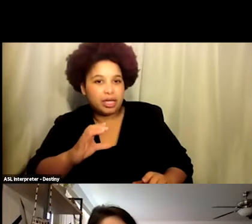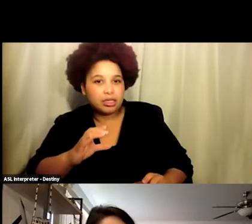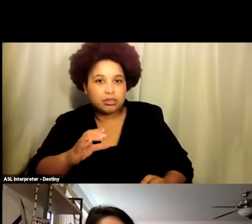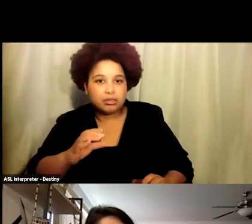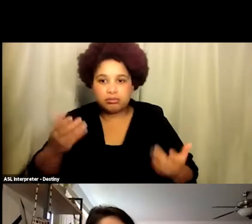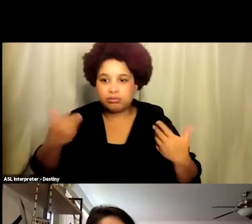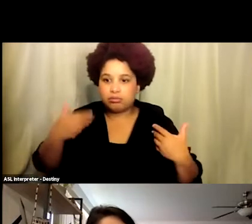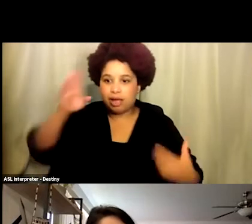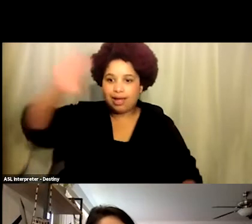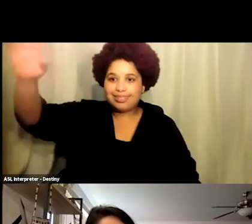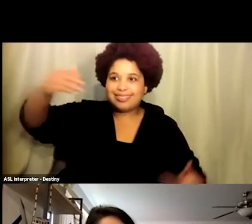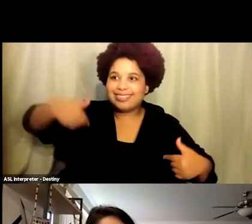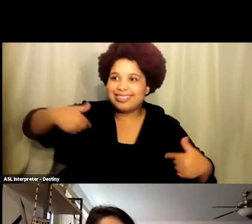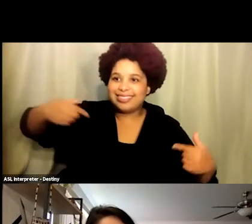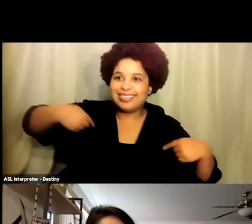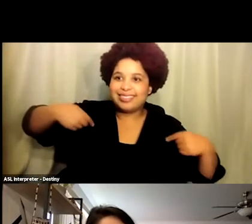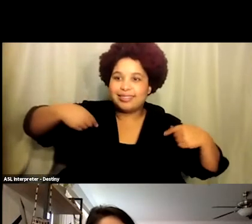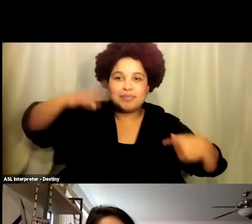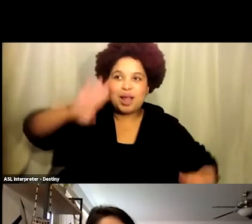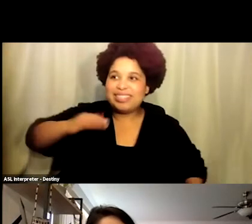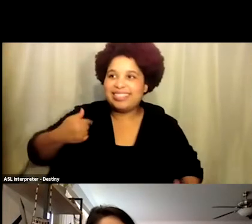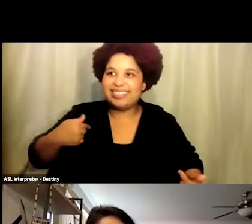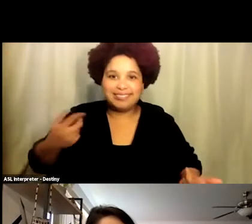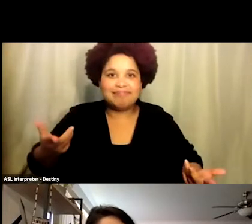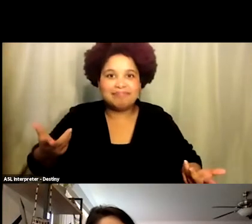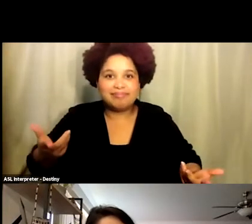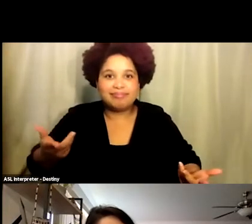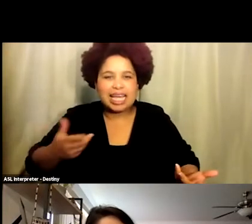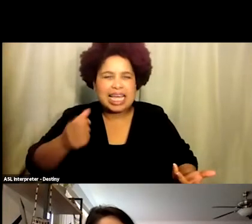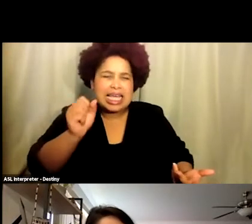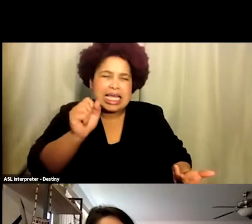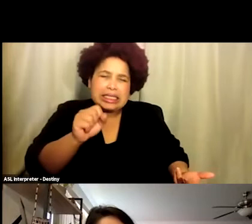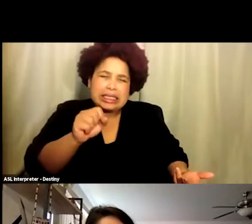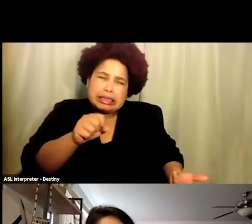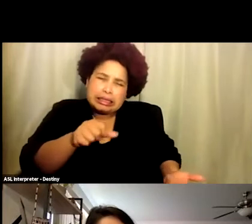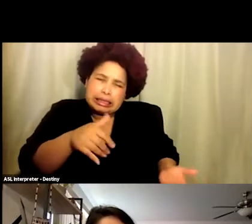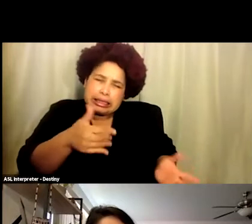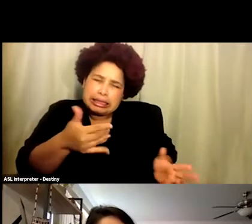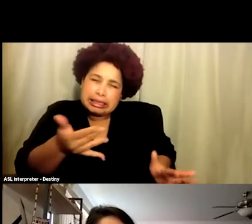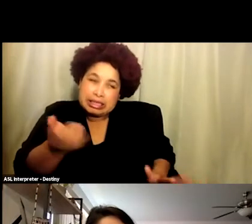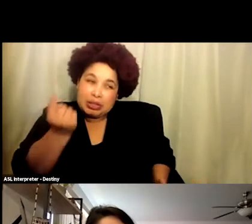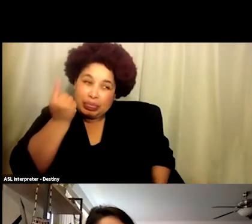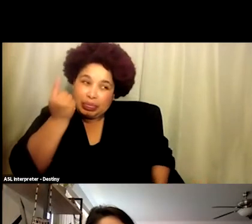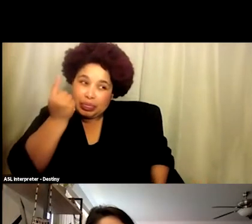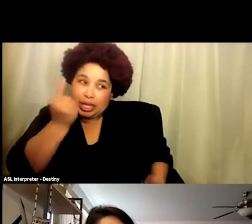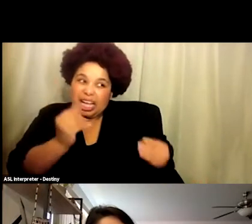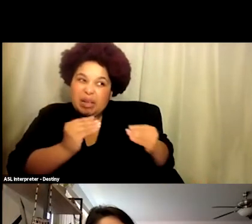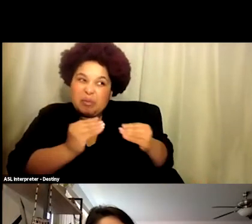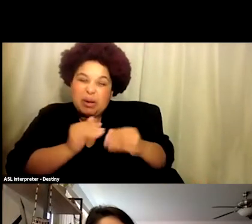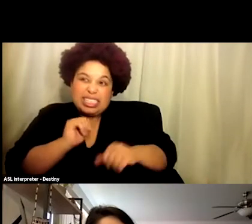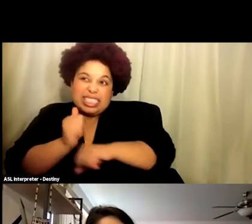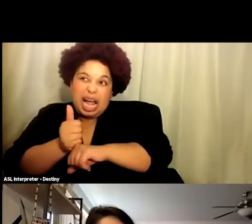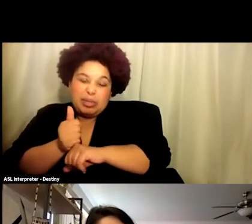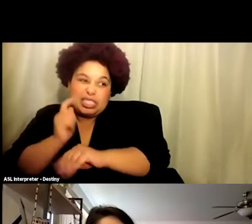well, hi, I'm brown. And they go, yeah, they're thinking one of the more established